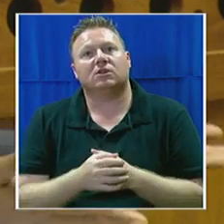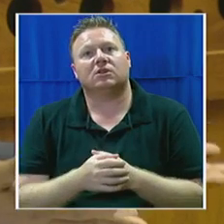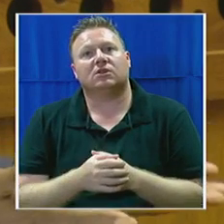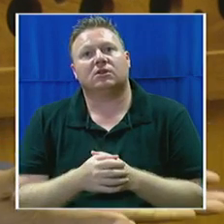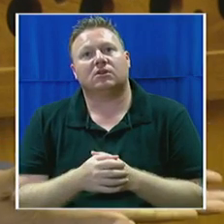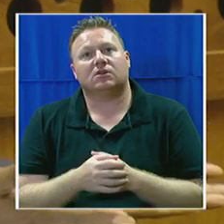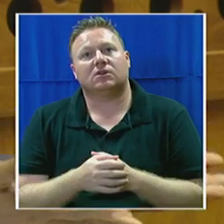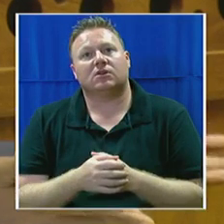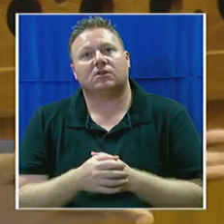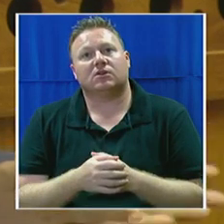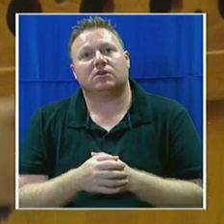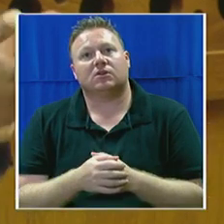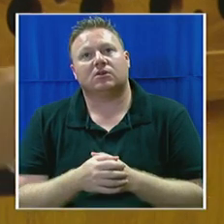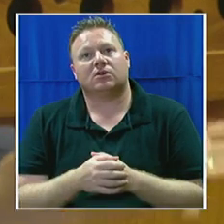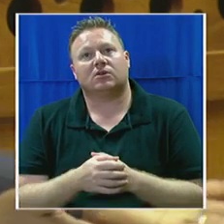you're an